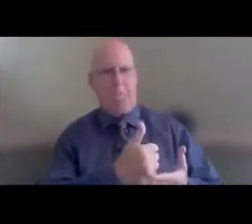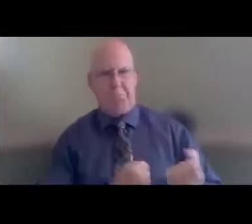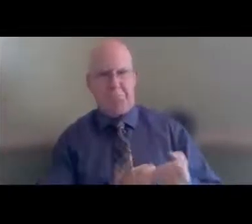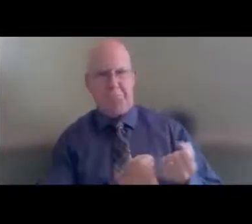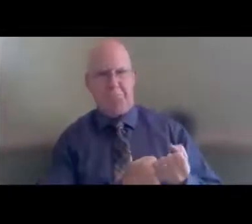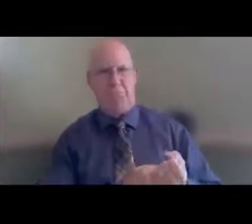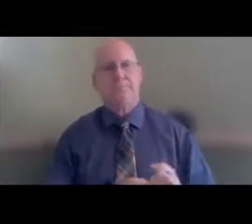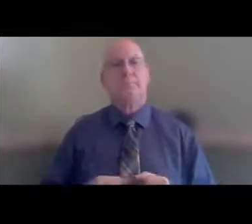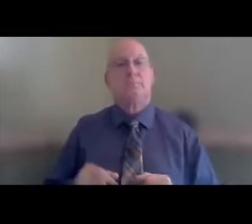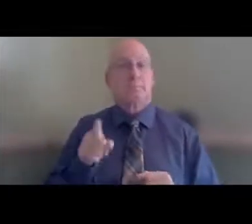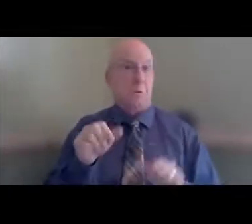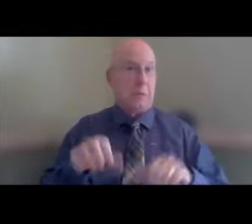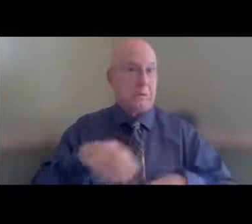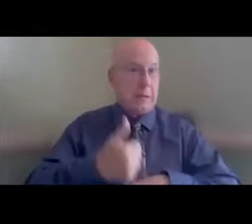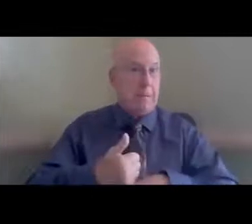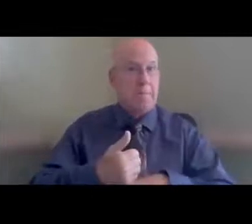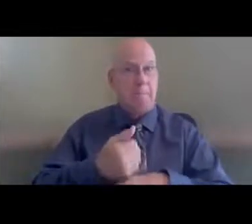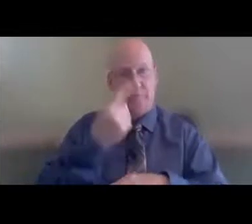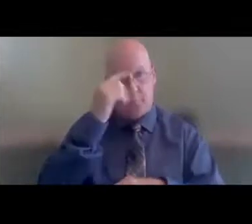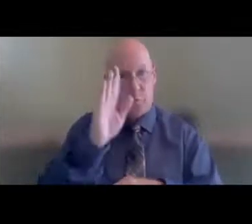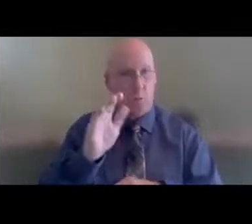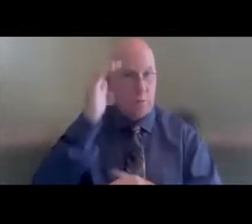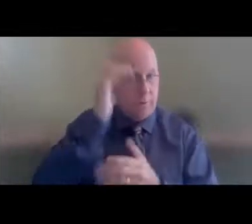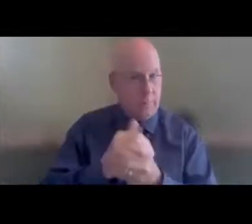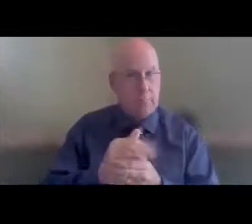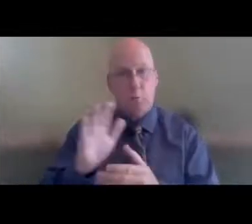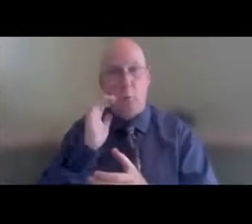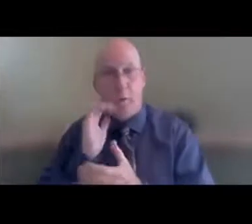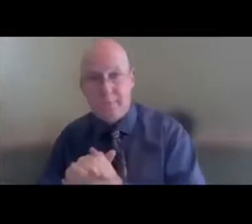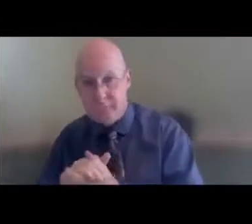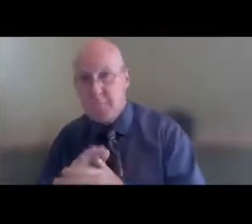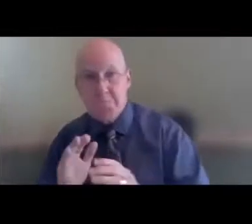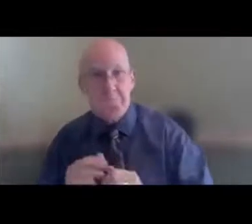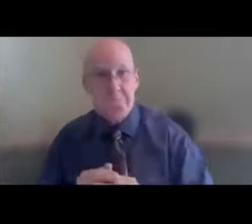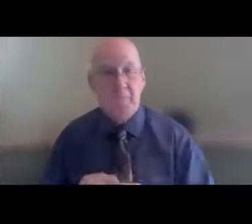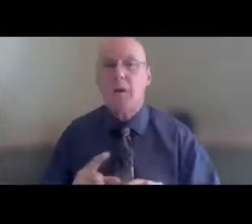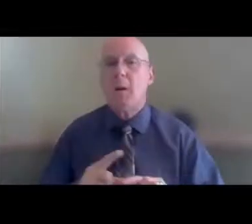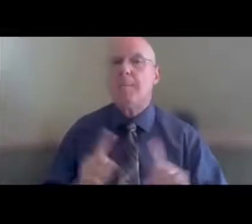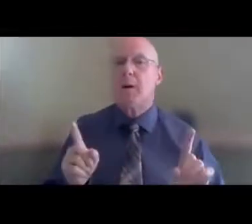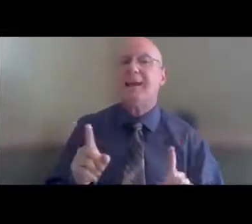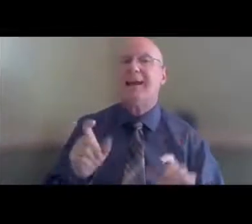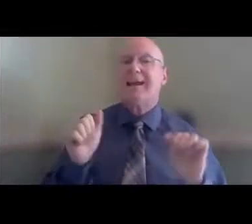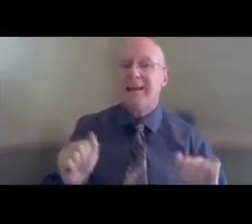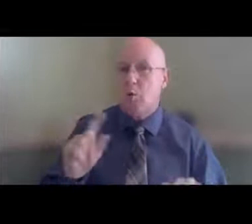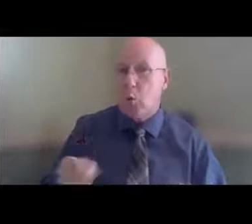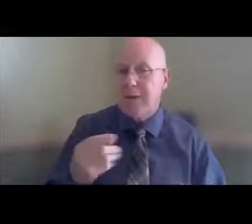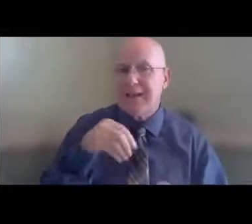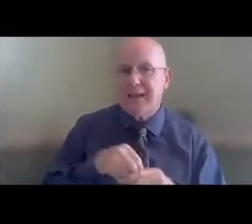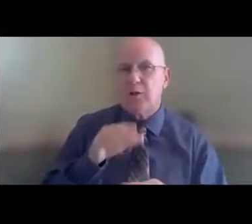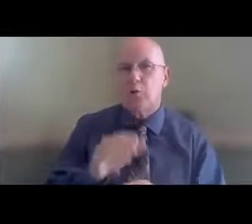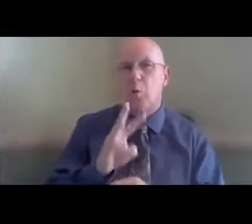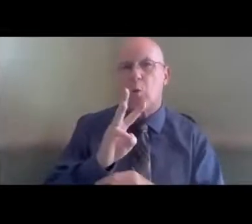Technically, you could set one of these up for your spouse, but you can only do it in your will, your last will